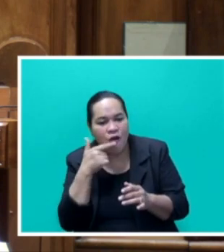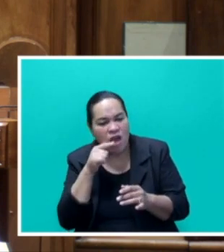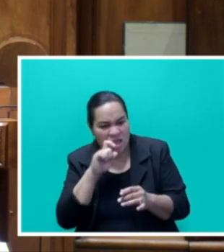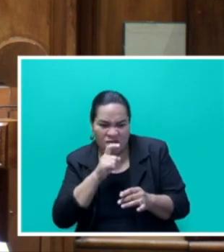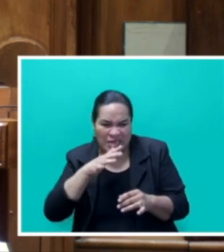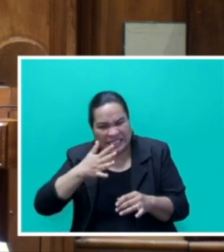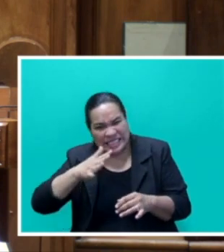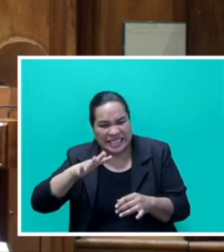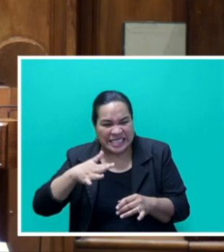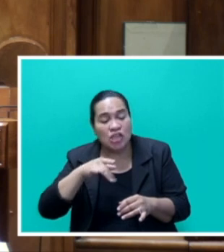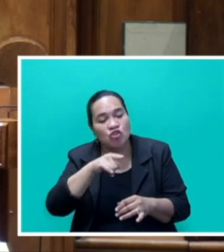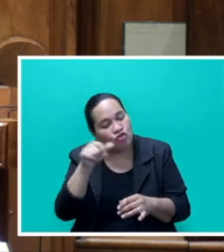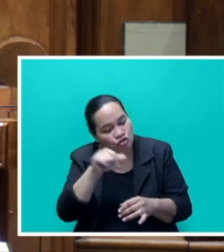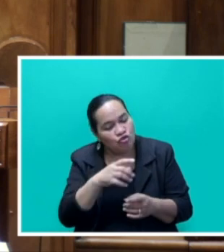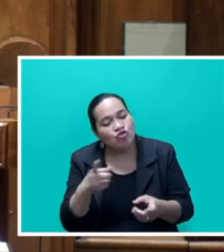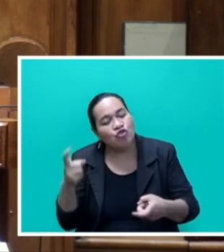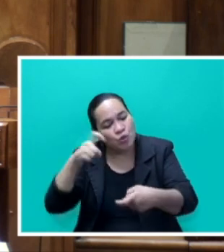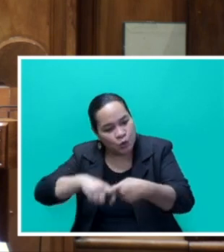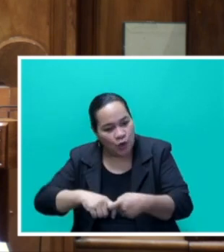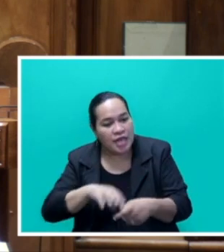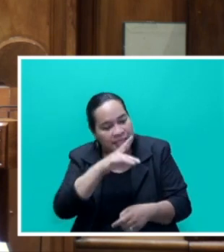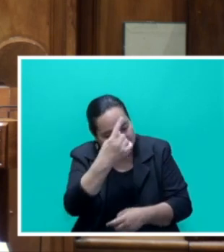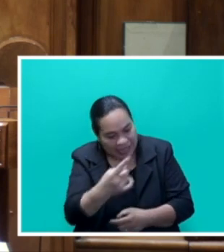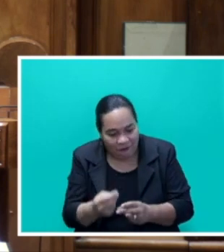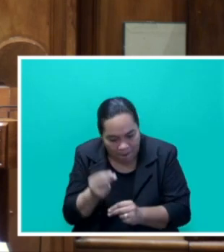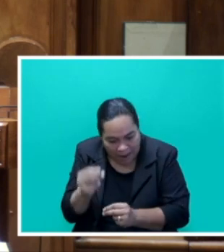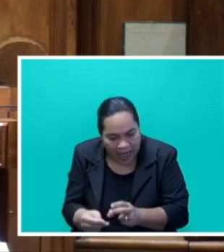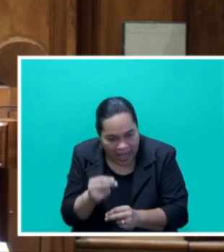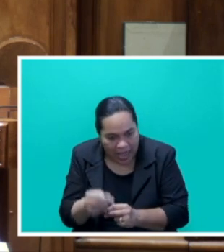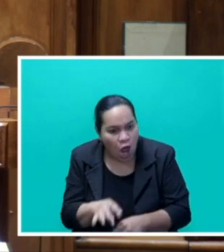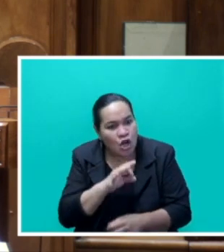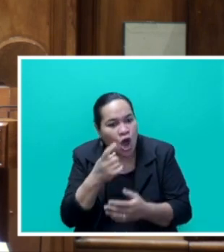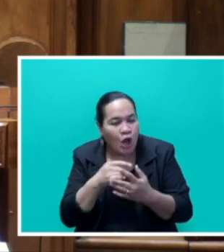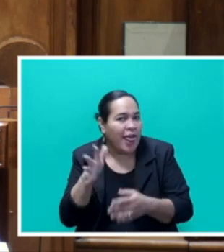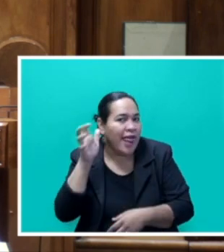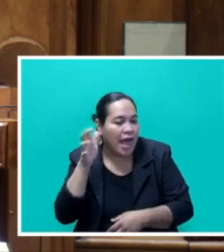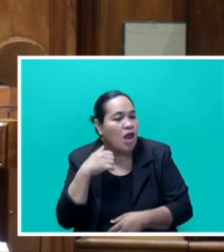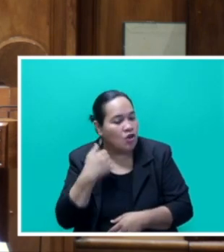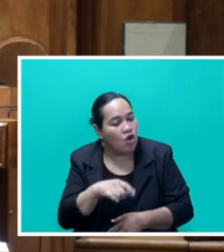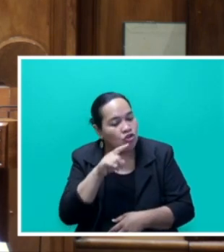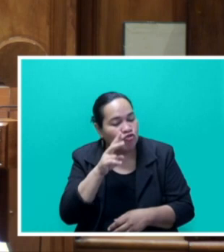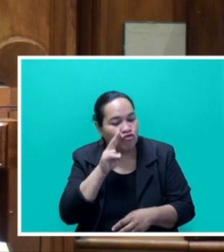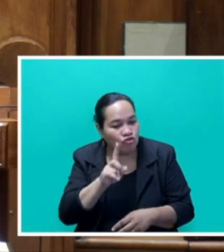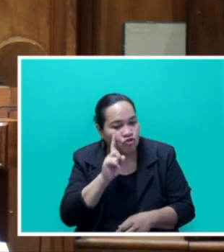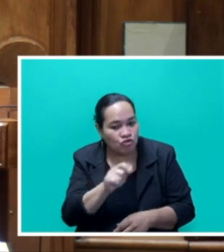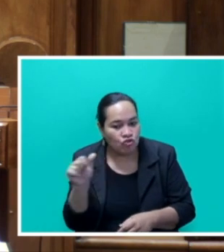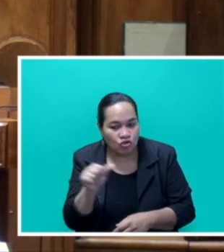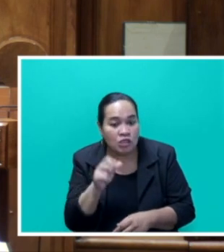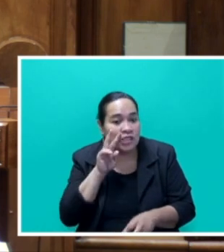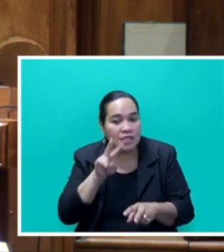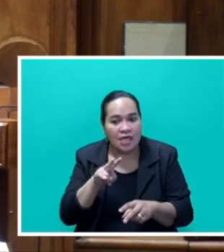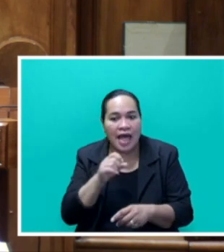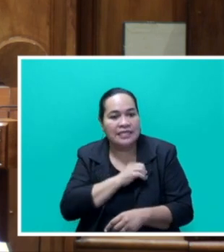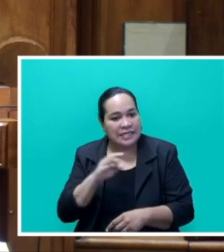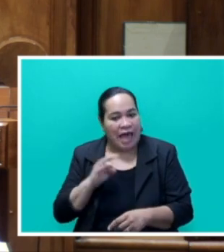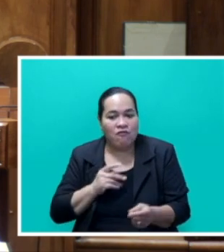national tree planting effort, not only to see for themselves, but also to appreciate the efforts of the staff who are coordinating